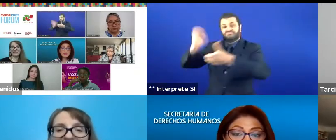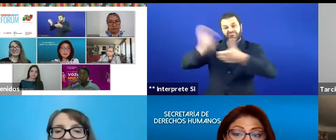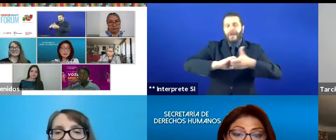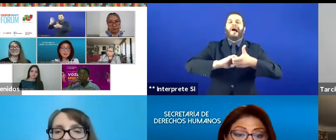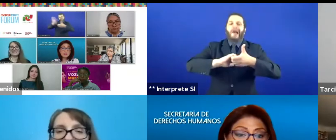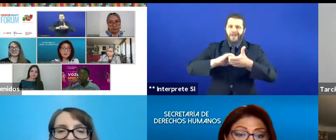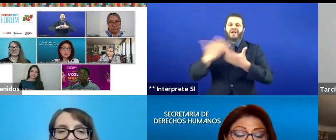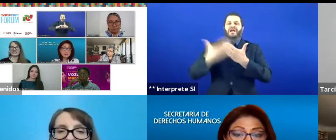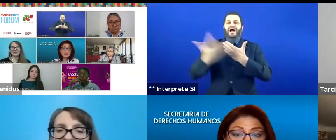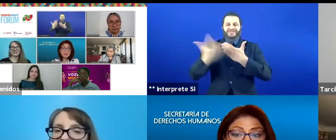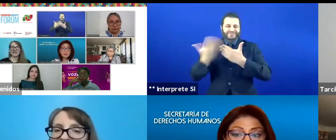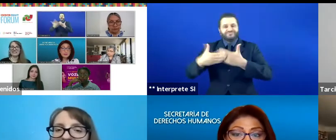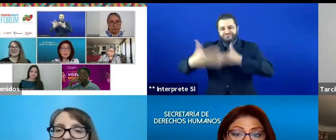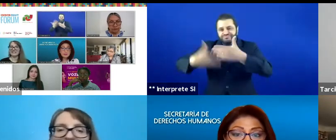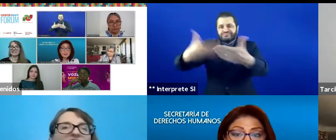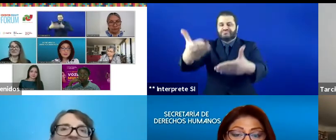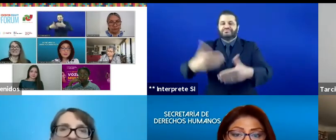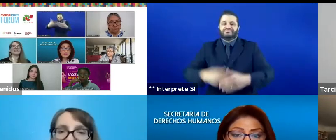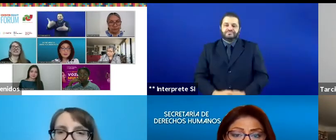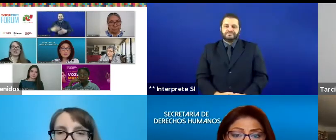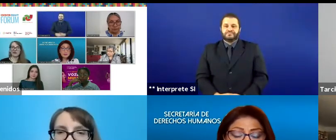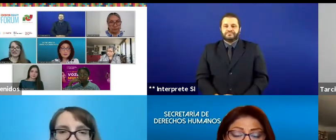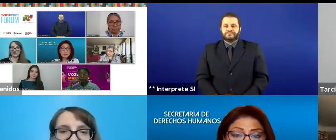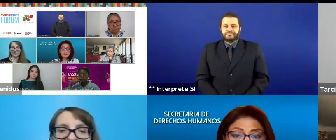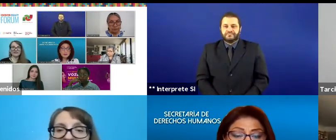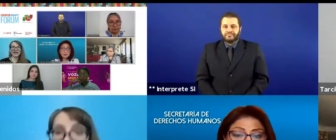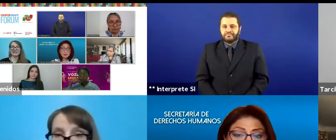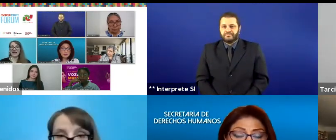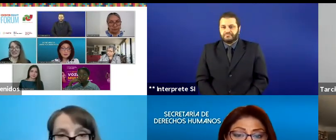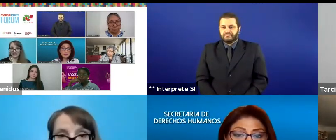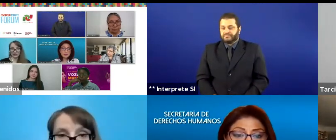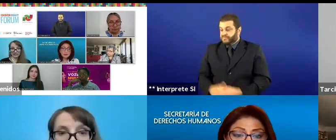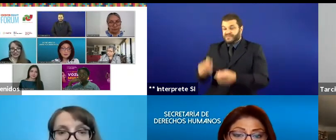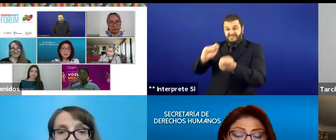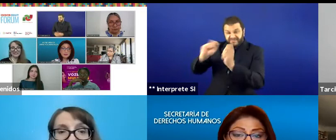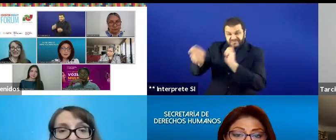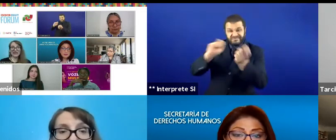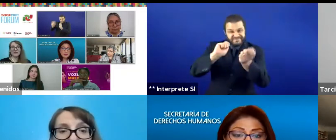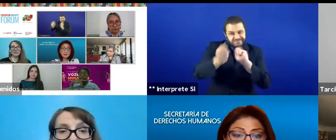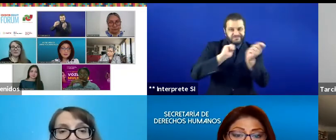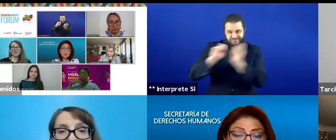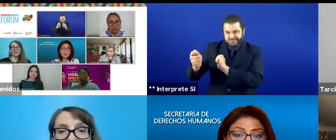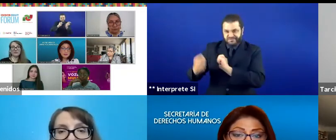is the secret sauce that we're trying to unleash with the Generation Equality Forums and the Action Coalitions.